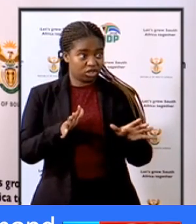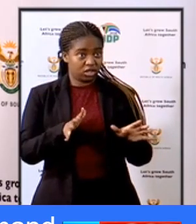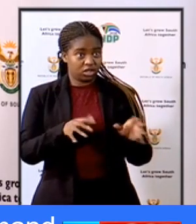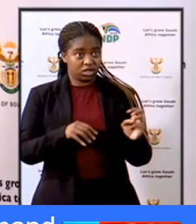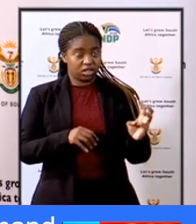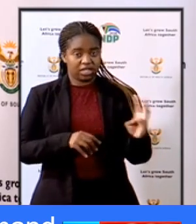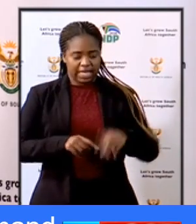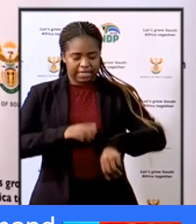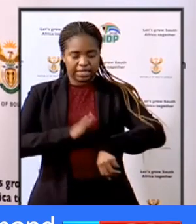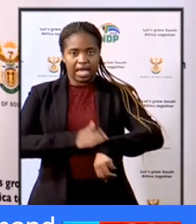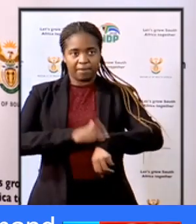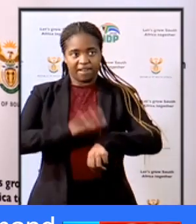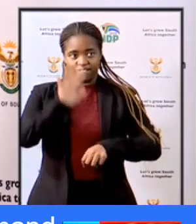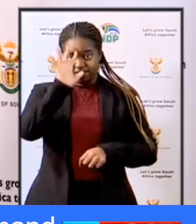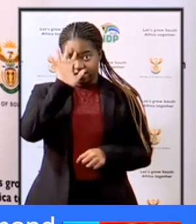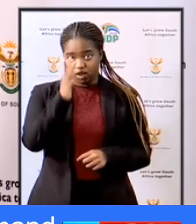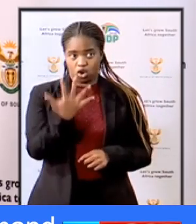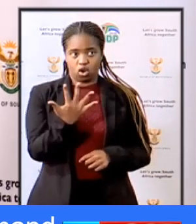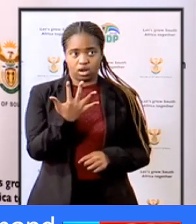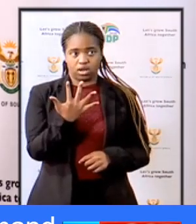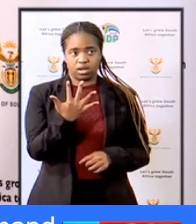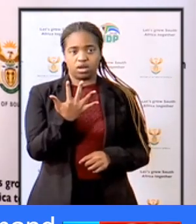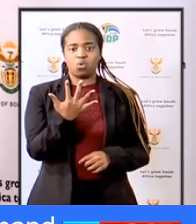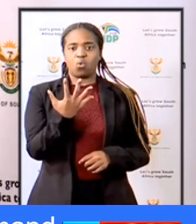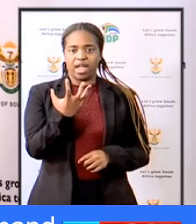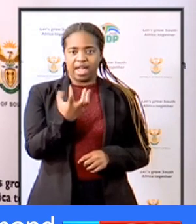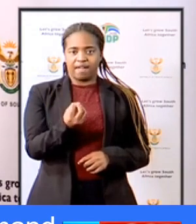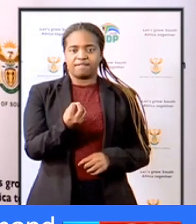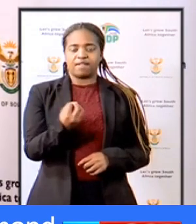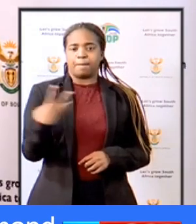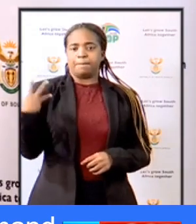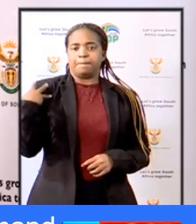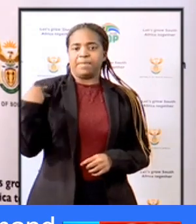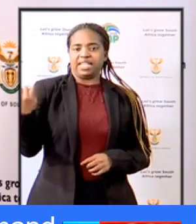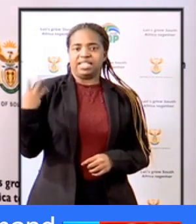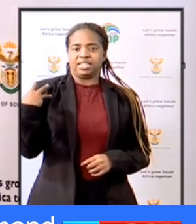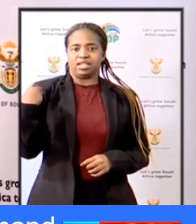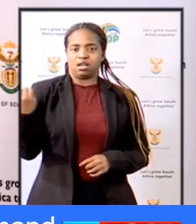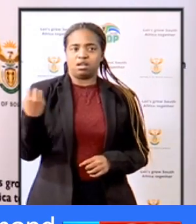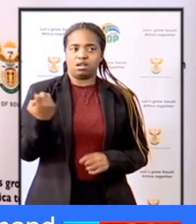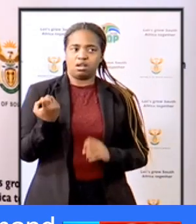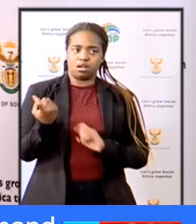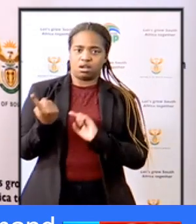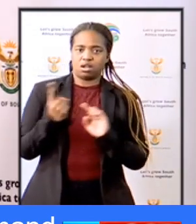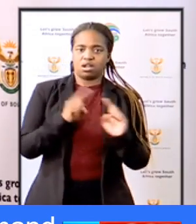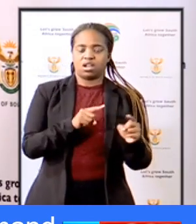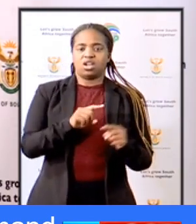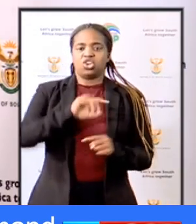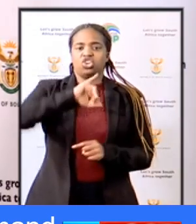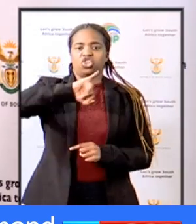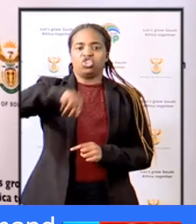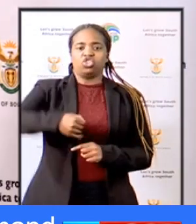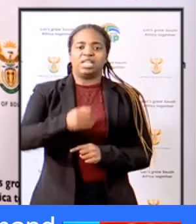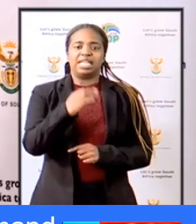at 5 o'clock, we will have the ministers that are dealing with the